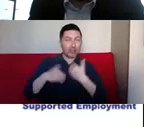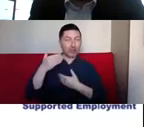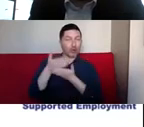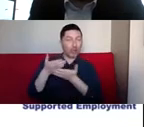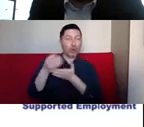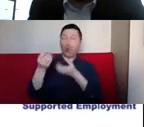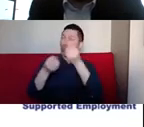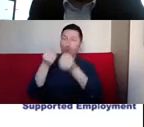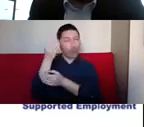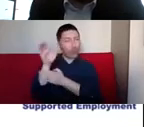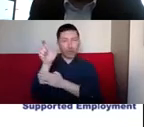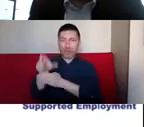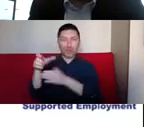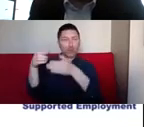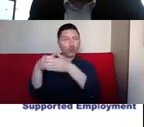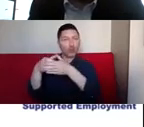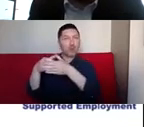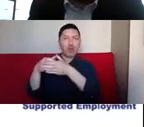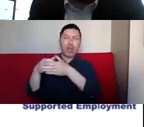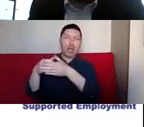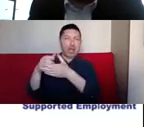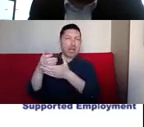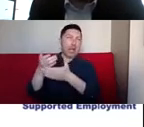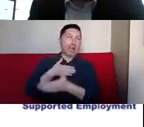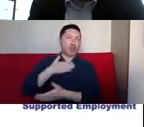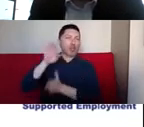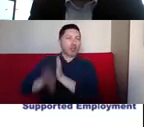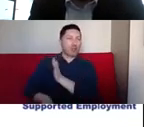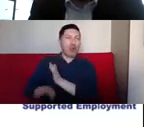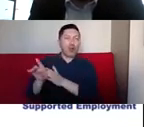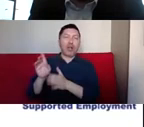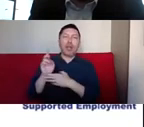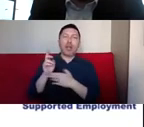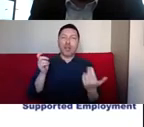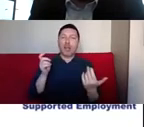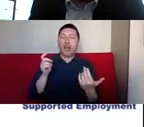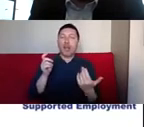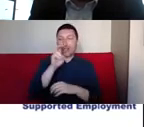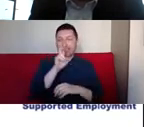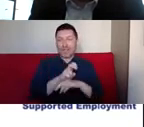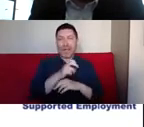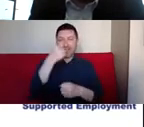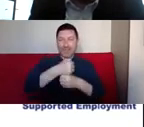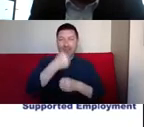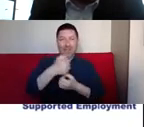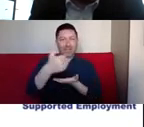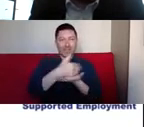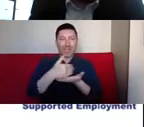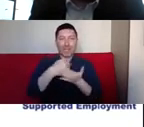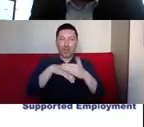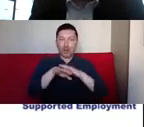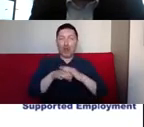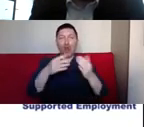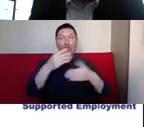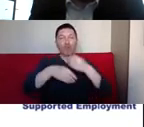maintain paid employment in the open labor market. So most important thing, paid employment